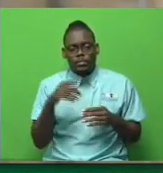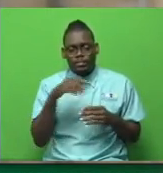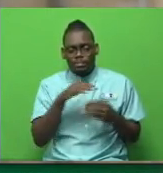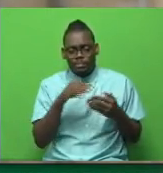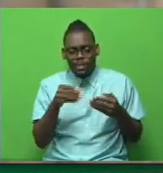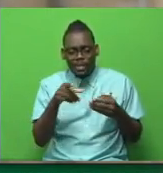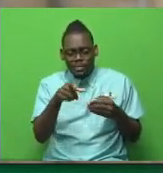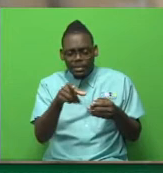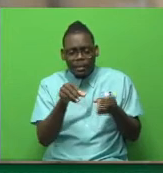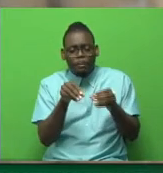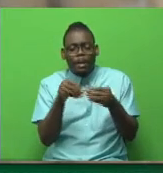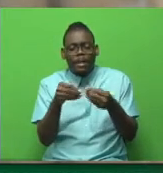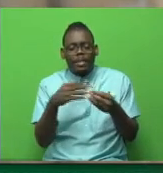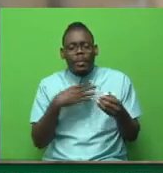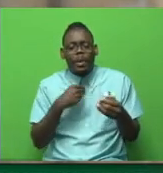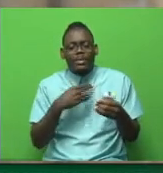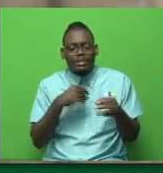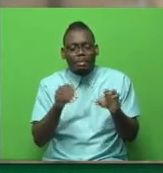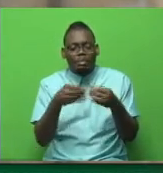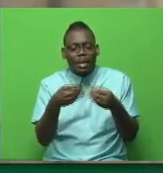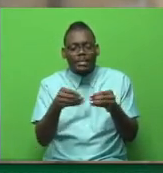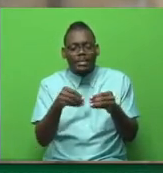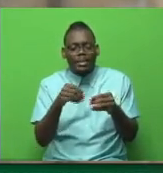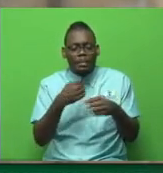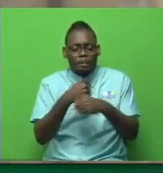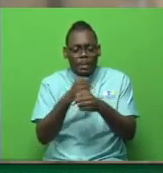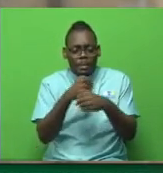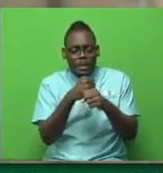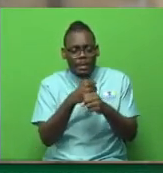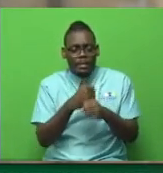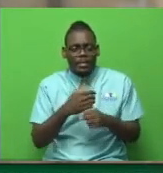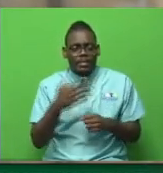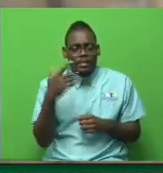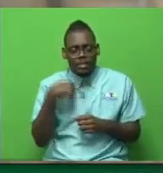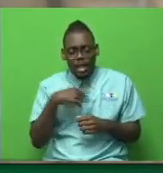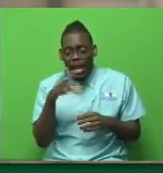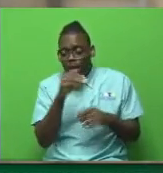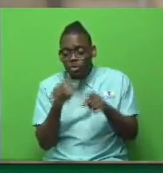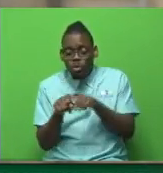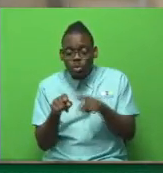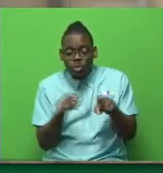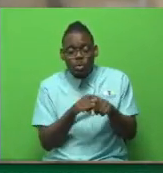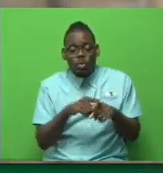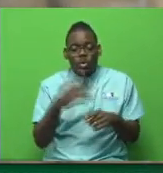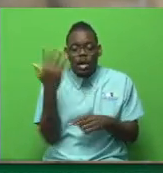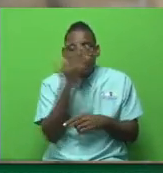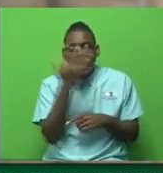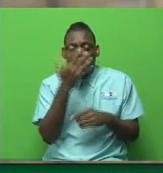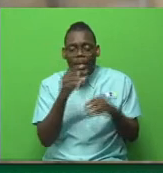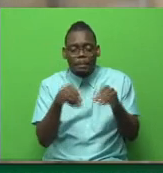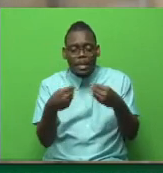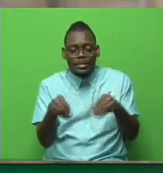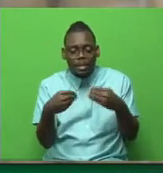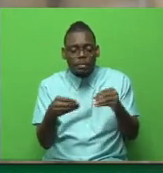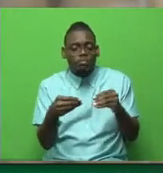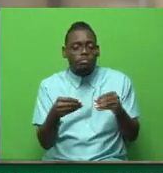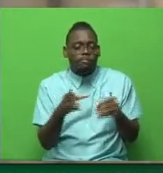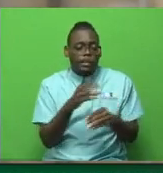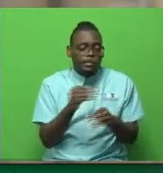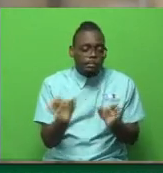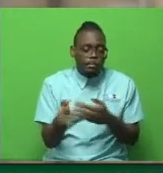polyethylene polypropylene is a clear plastic both are used for packaging both are extremely important